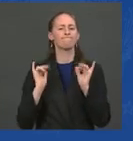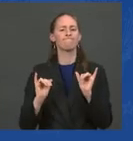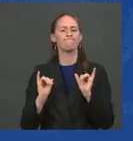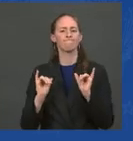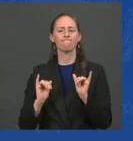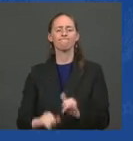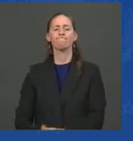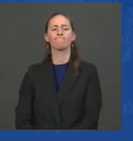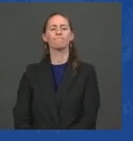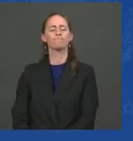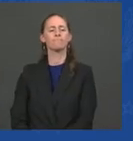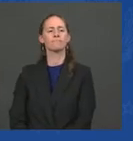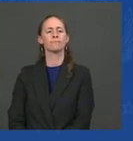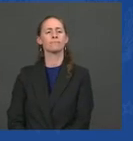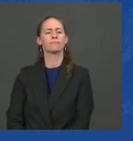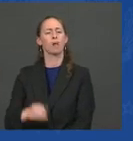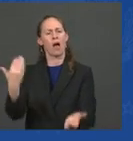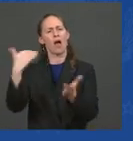So let me say it again.